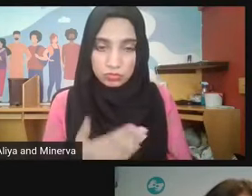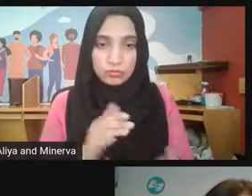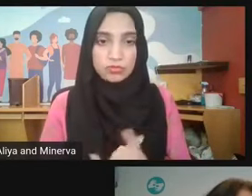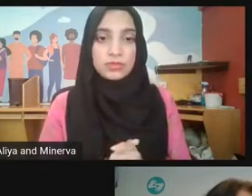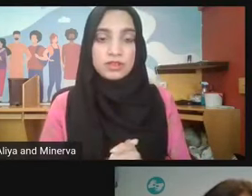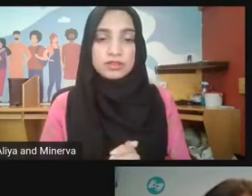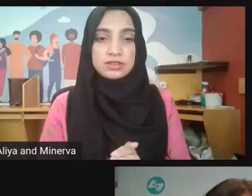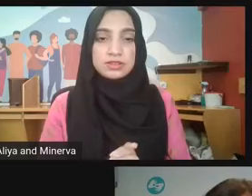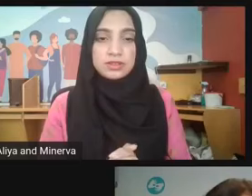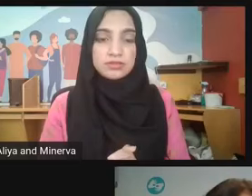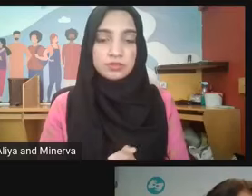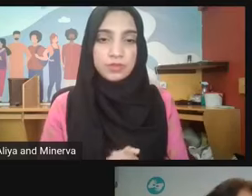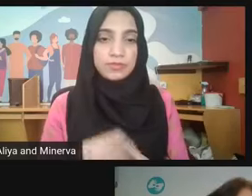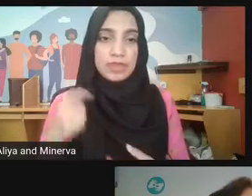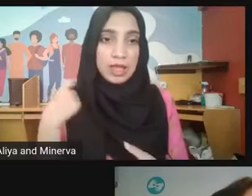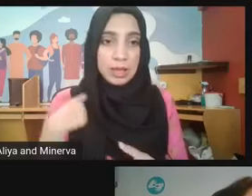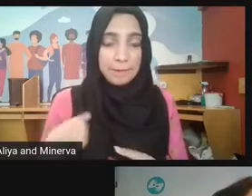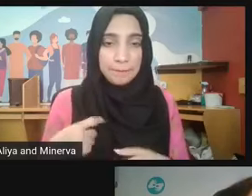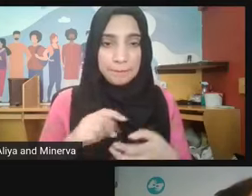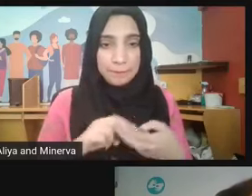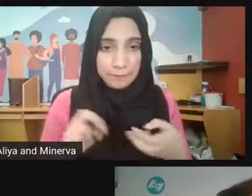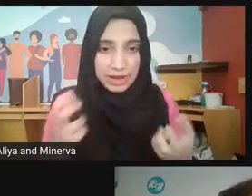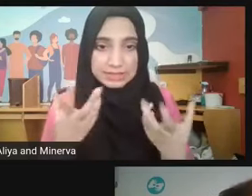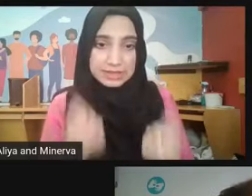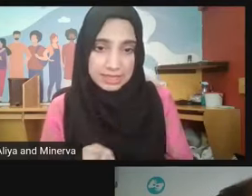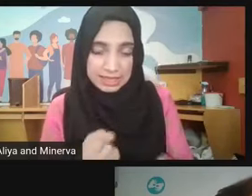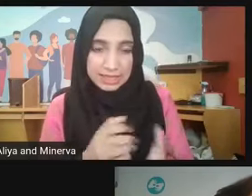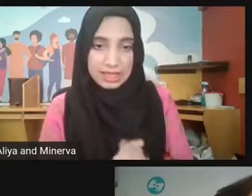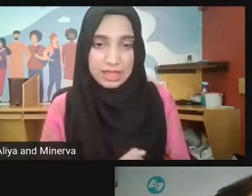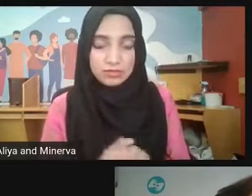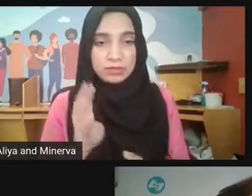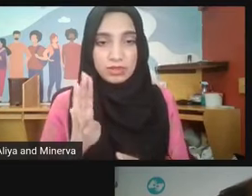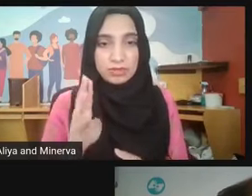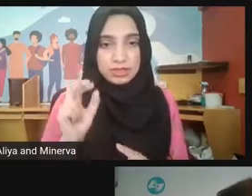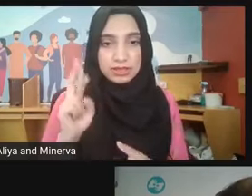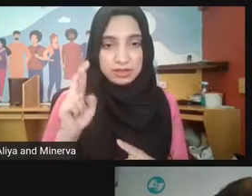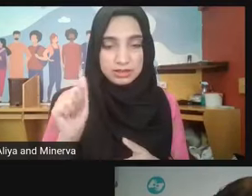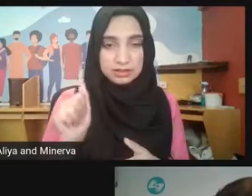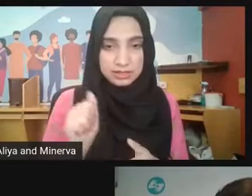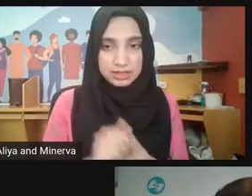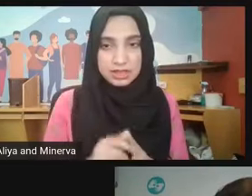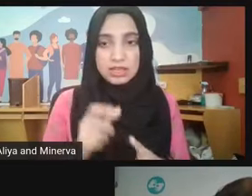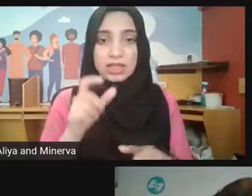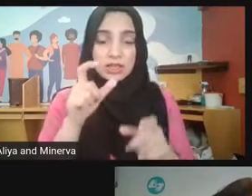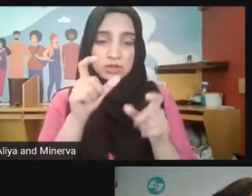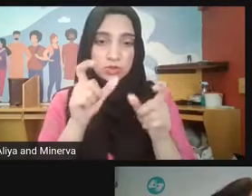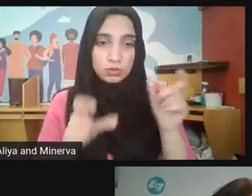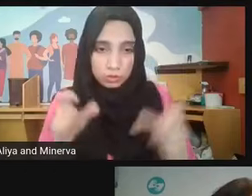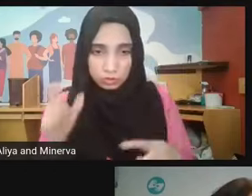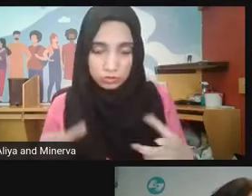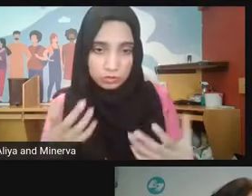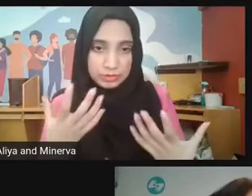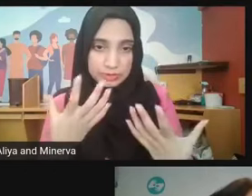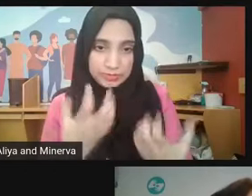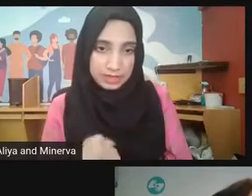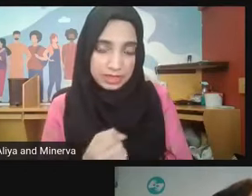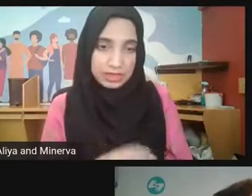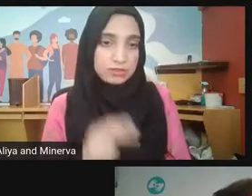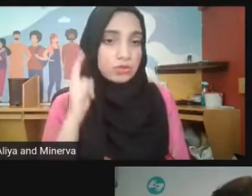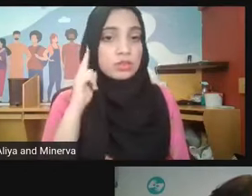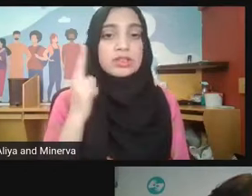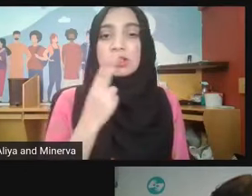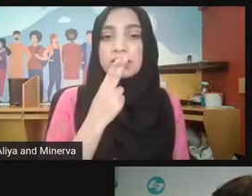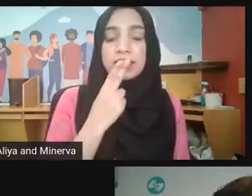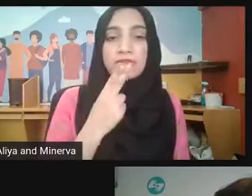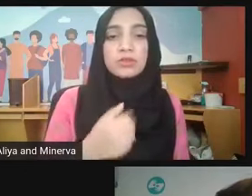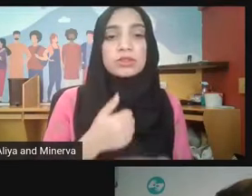bras, post-surgery bras, to any deserving member of the deaf community, right? So